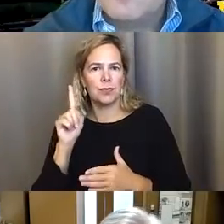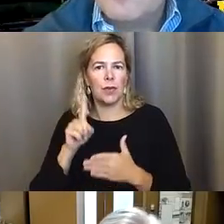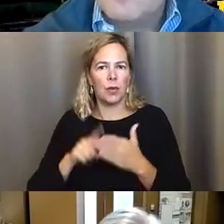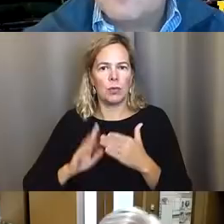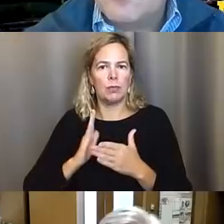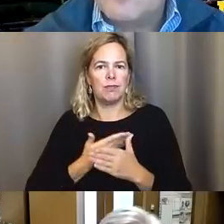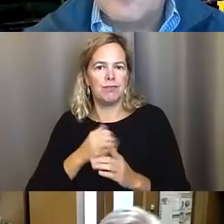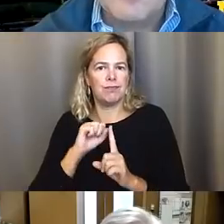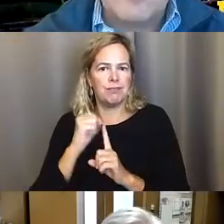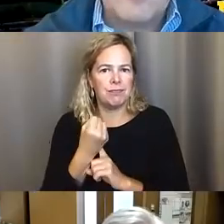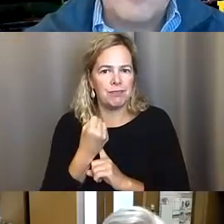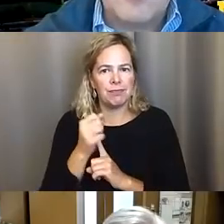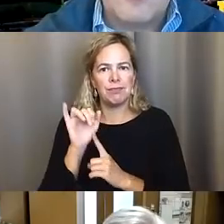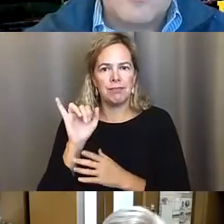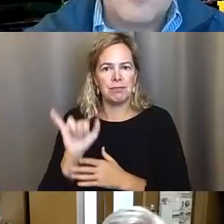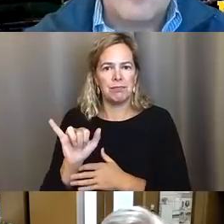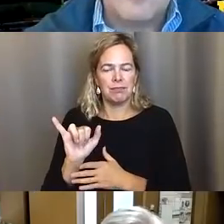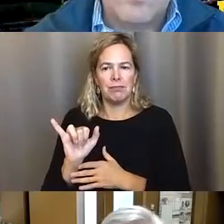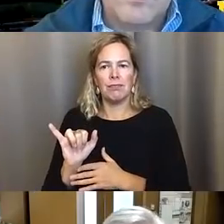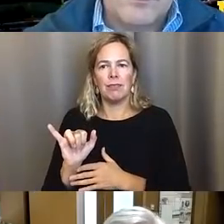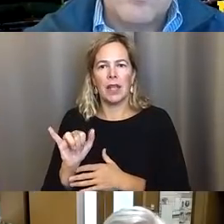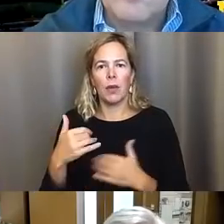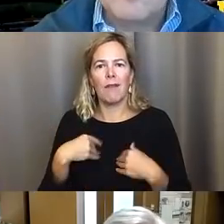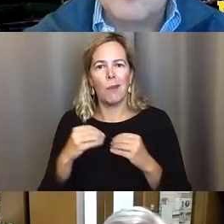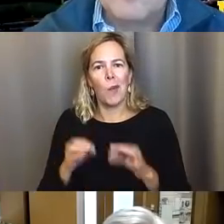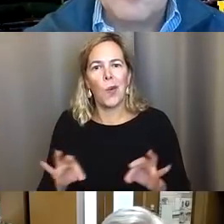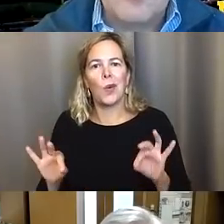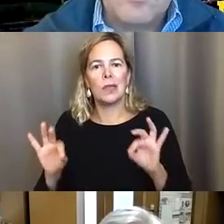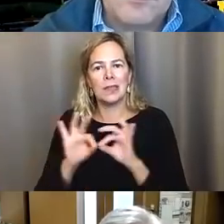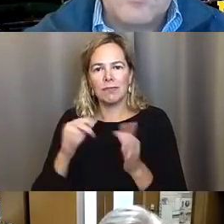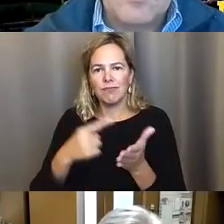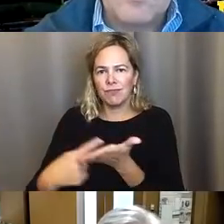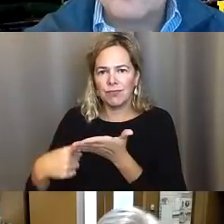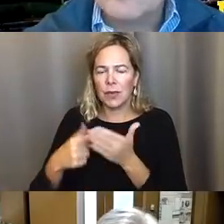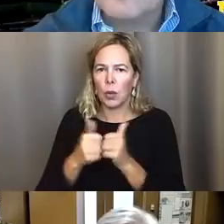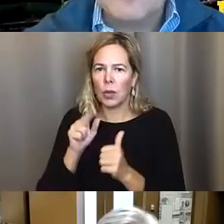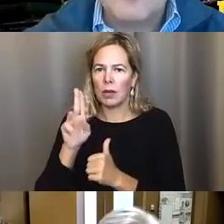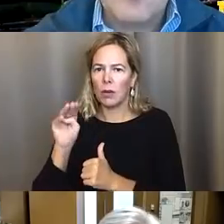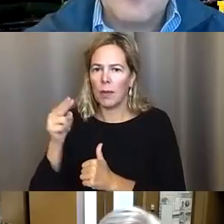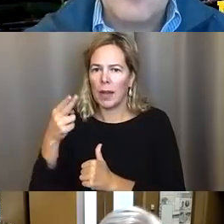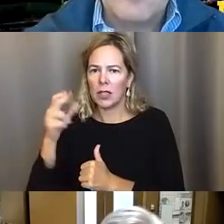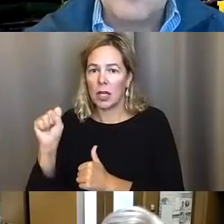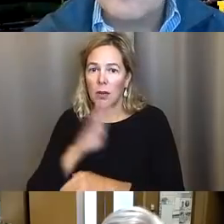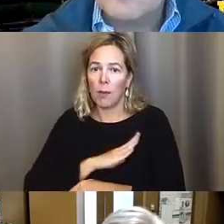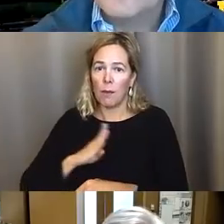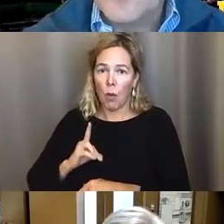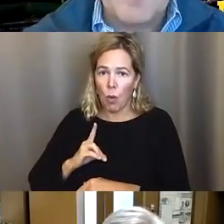that's when we'll be able to have more significant discussions with the UMHS board and the president, for